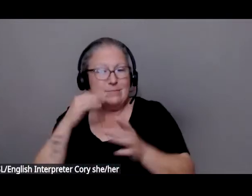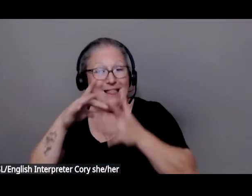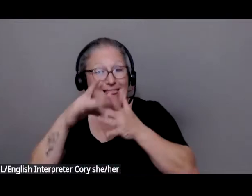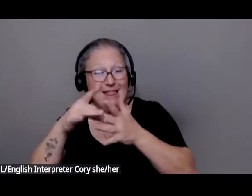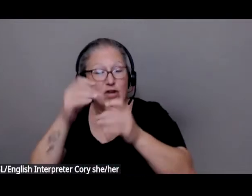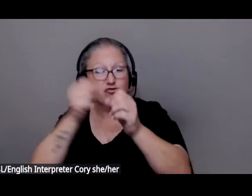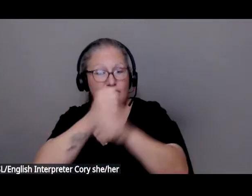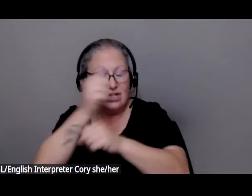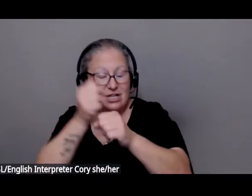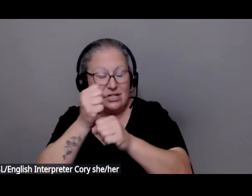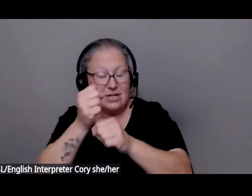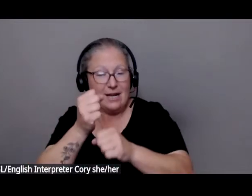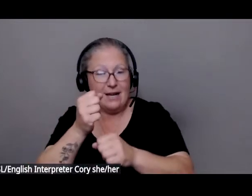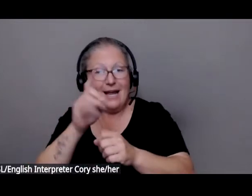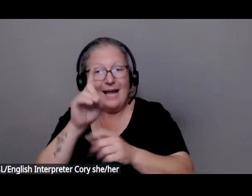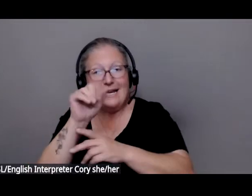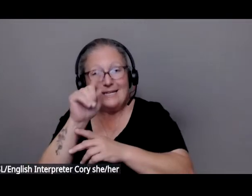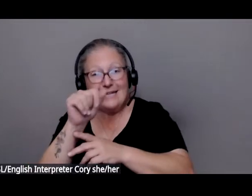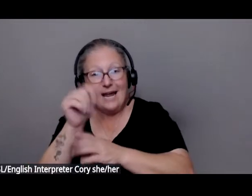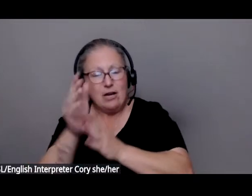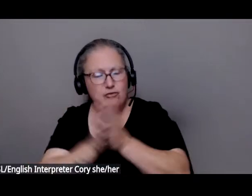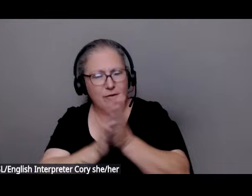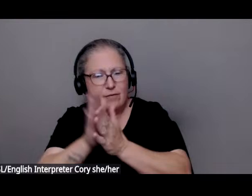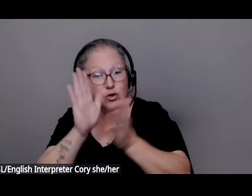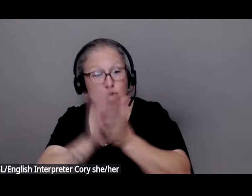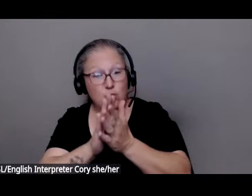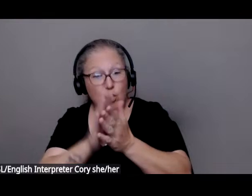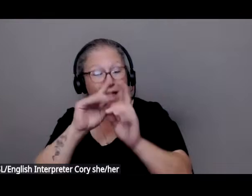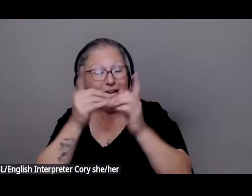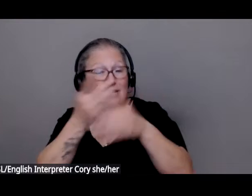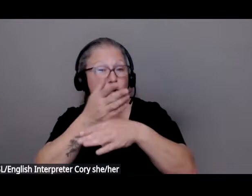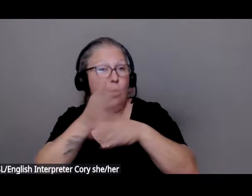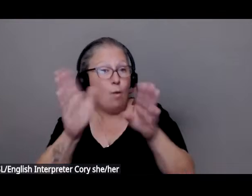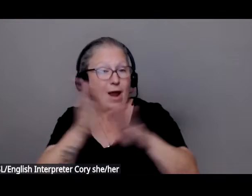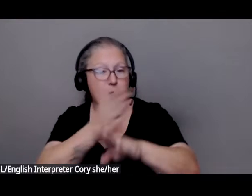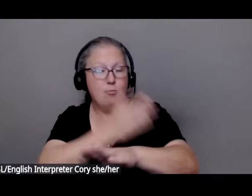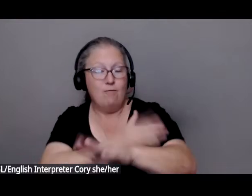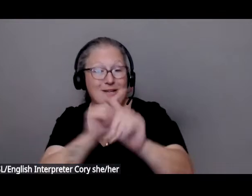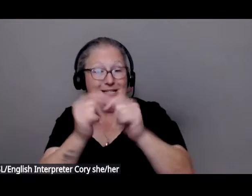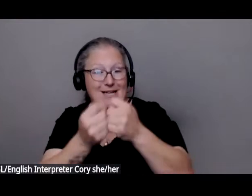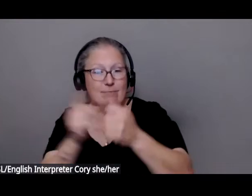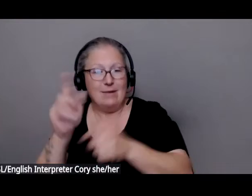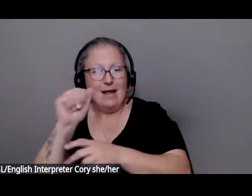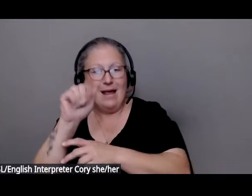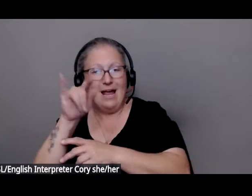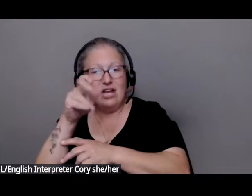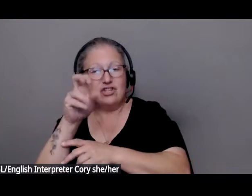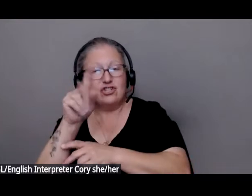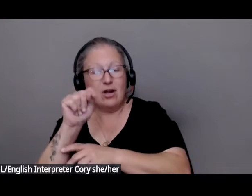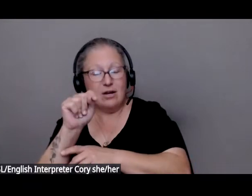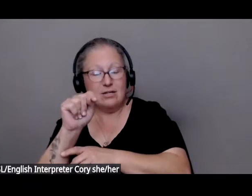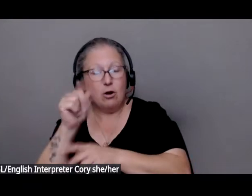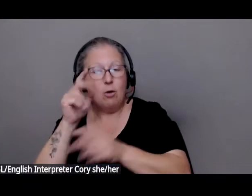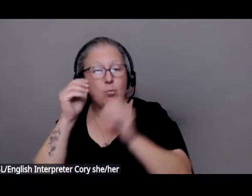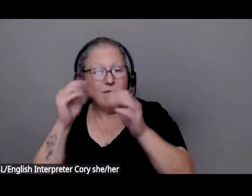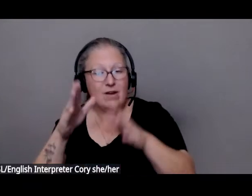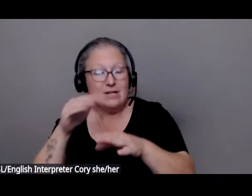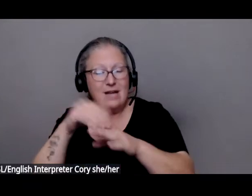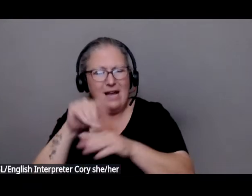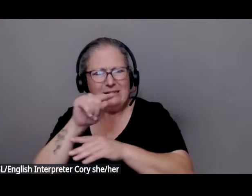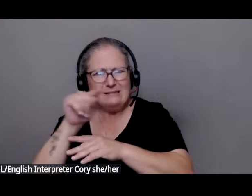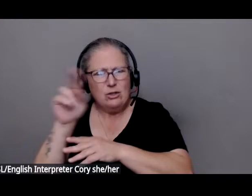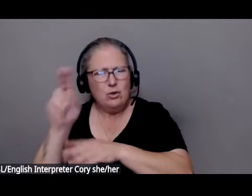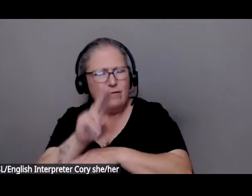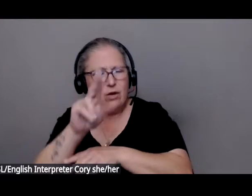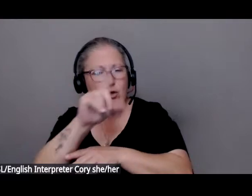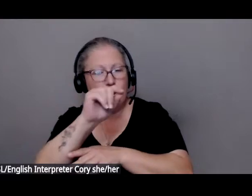strategic, data-driven school and district-wide improvement teams. She was an adjunct professor at Clemson University from 2022